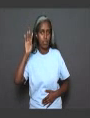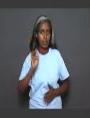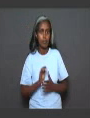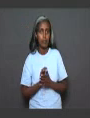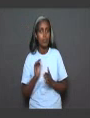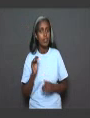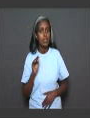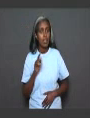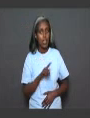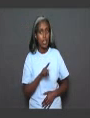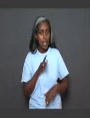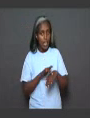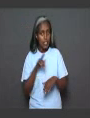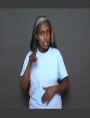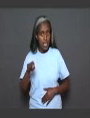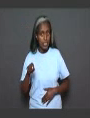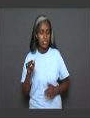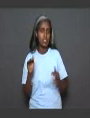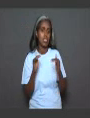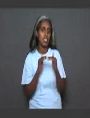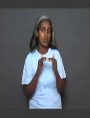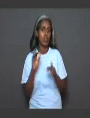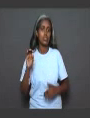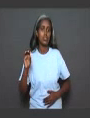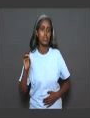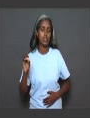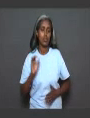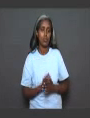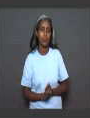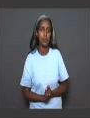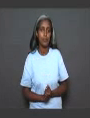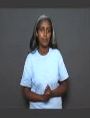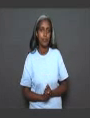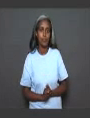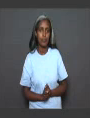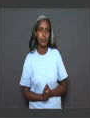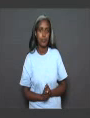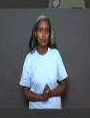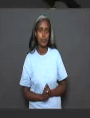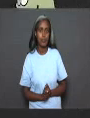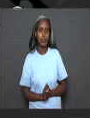4 at x equals 0.